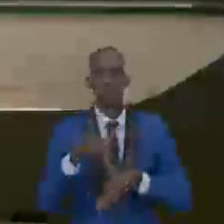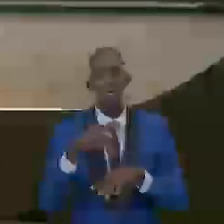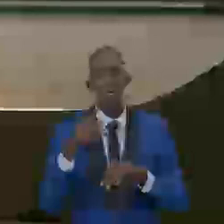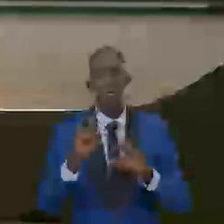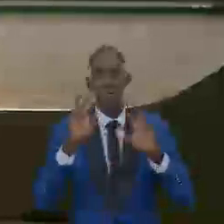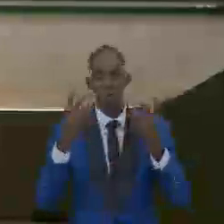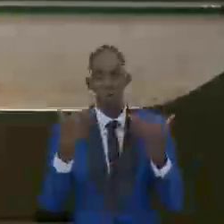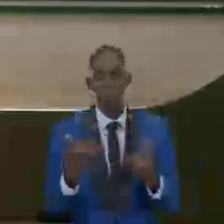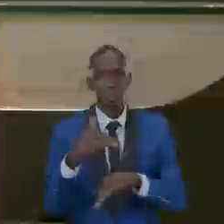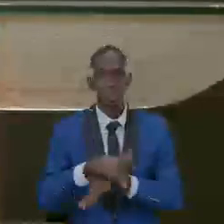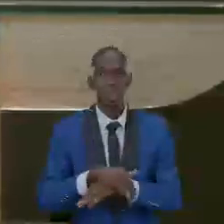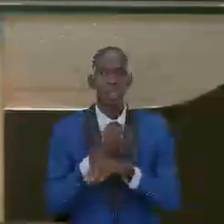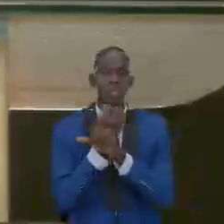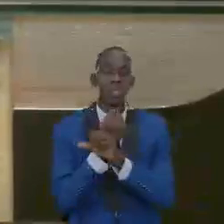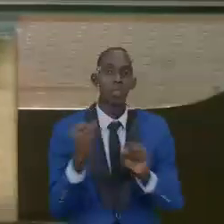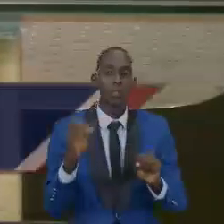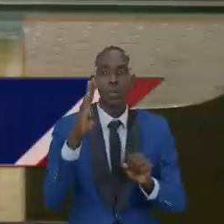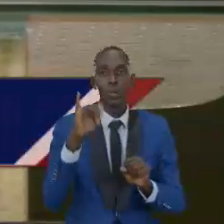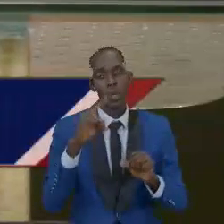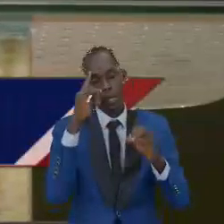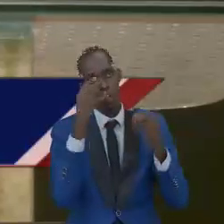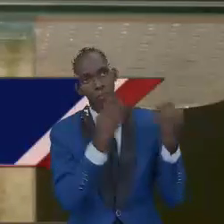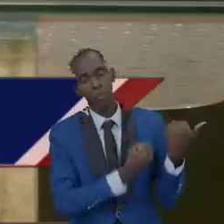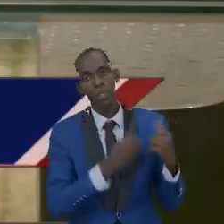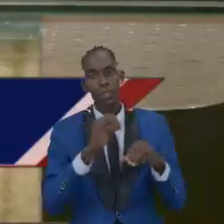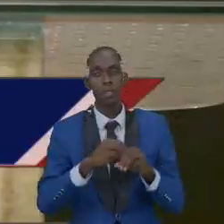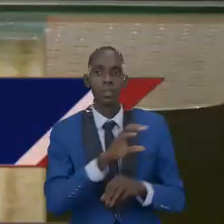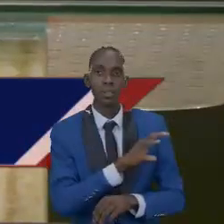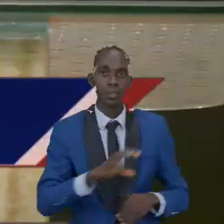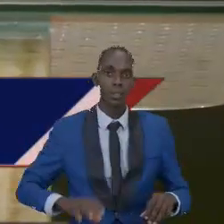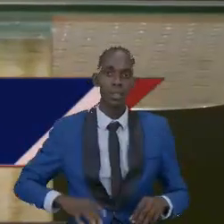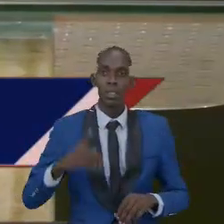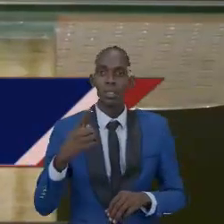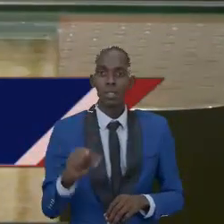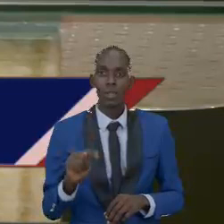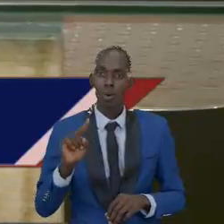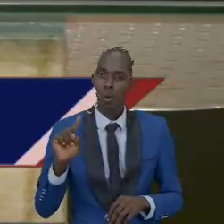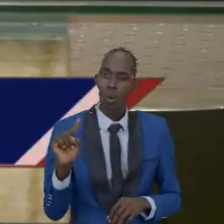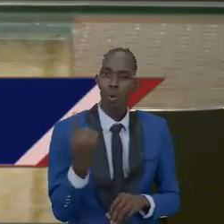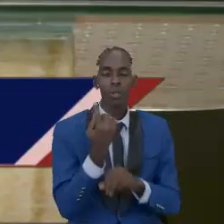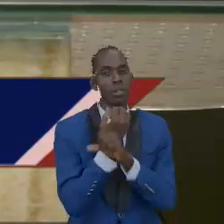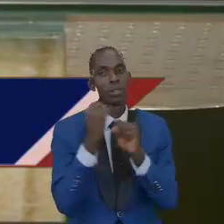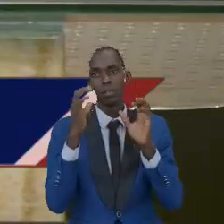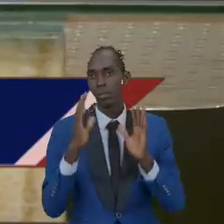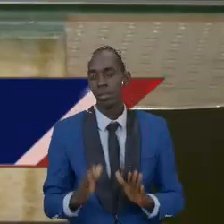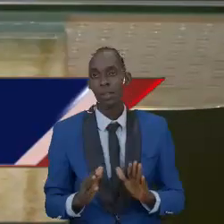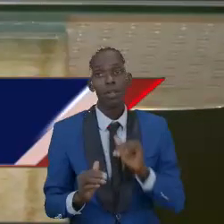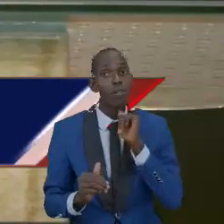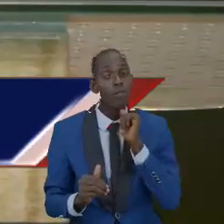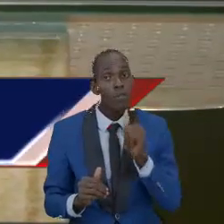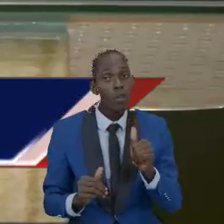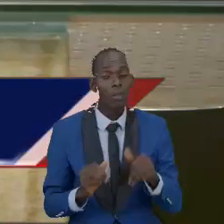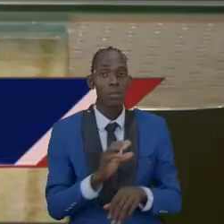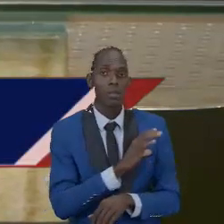tonight, justification by faith in Christ, the only Savior. Not